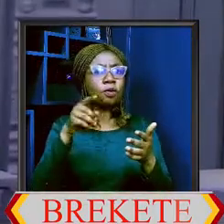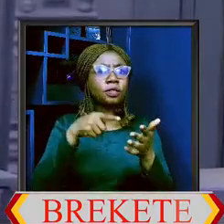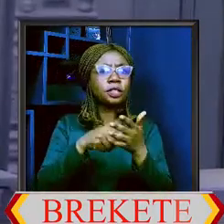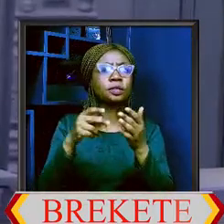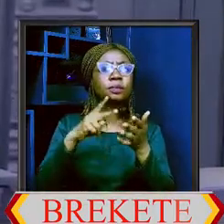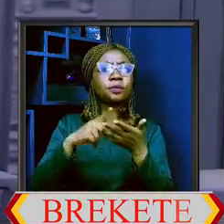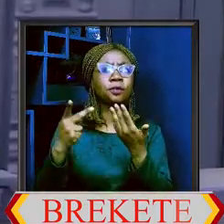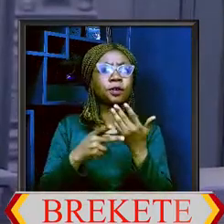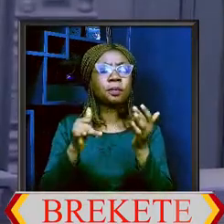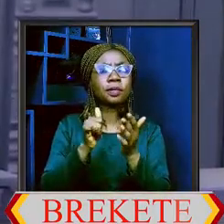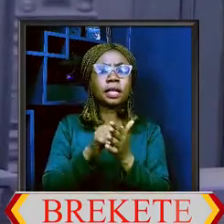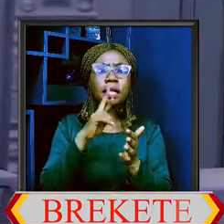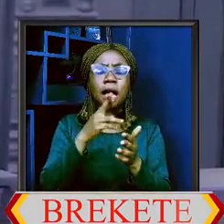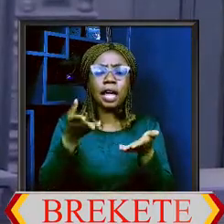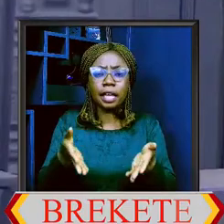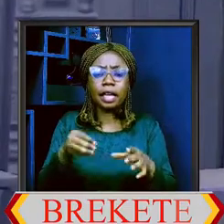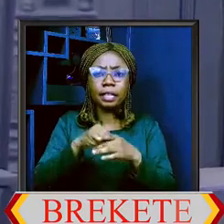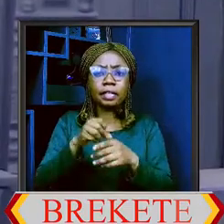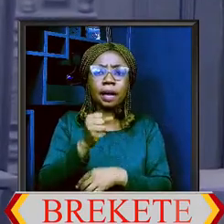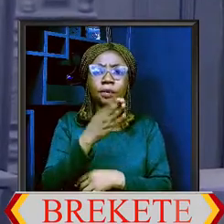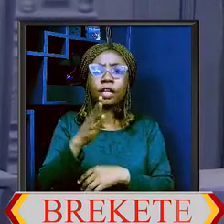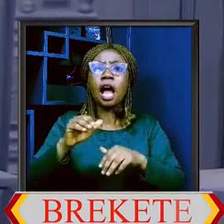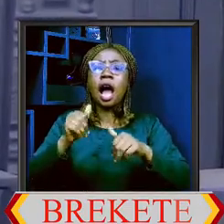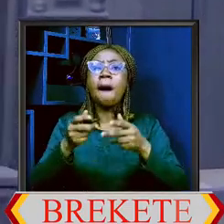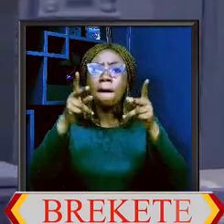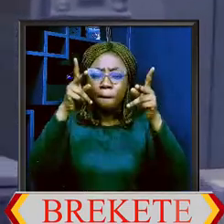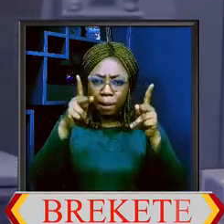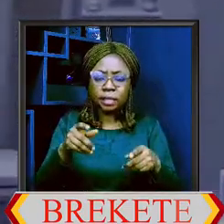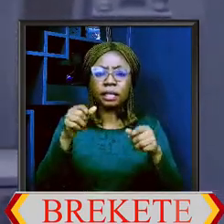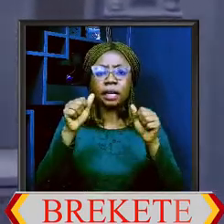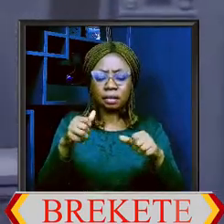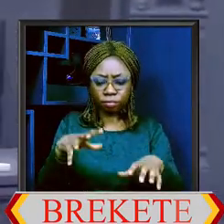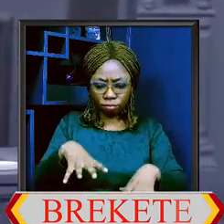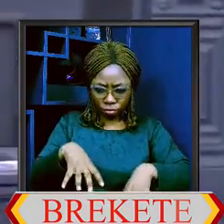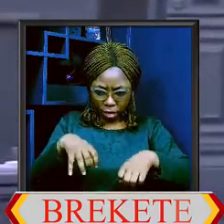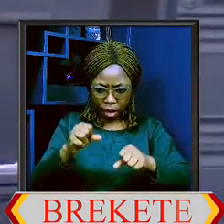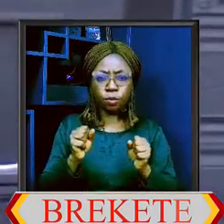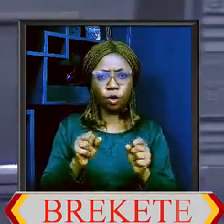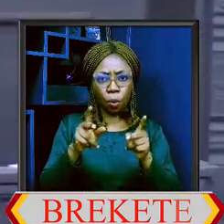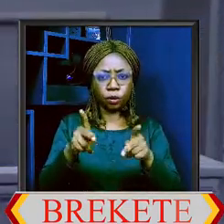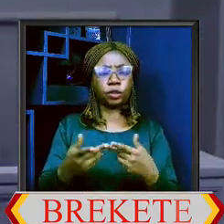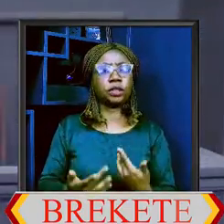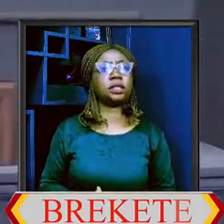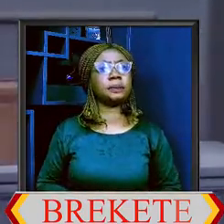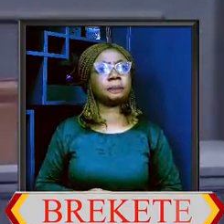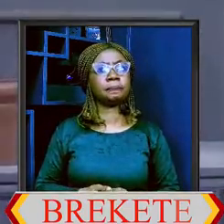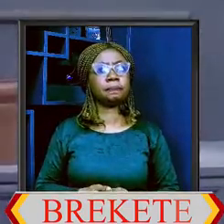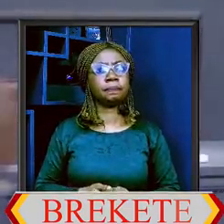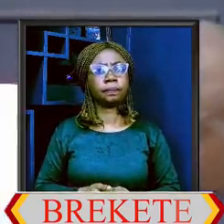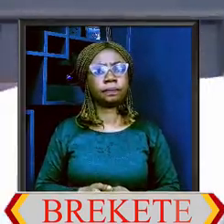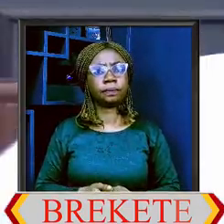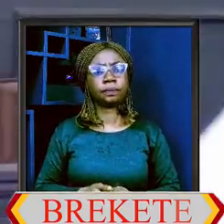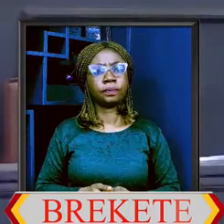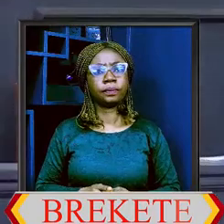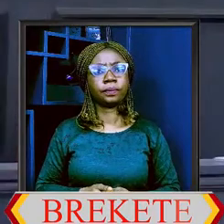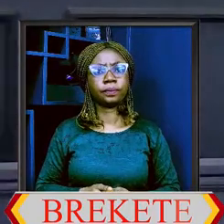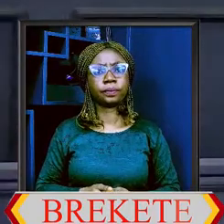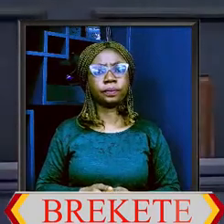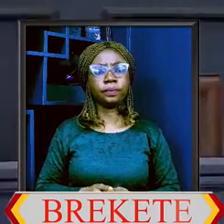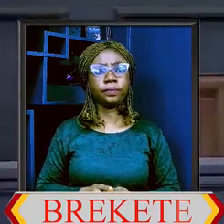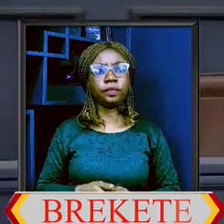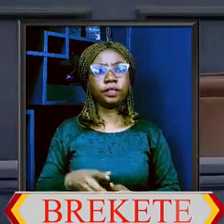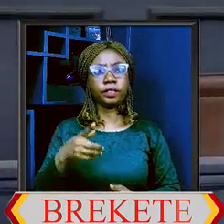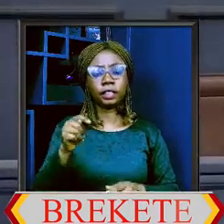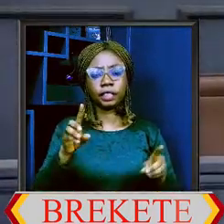programs do for Abuja here sir how person take advantage sir yes sir the